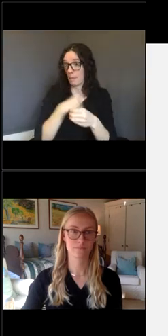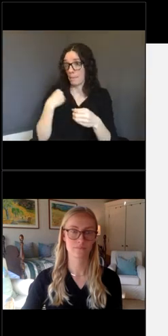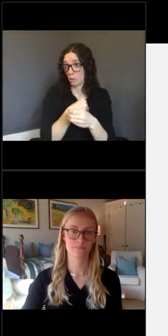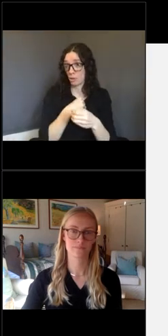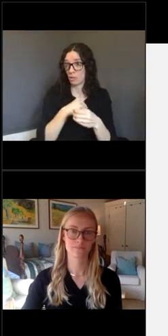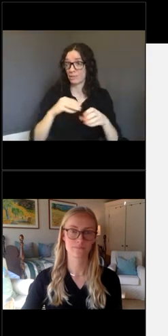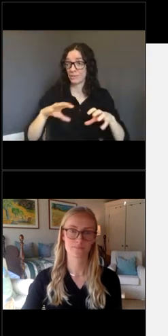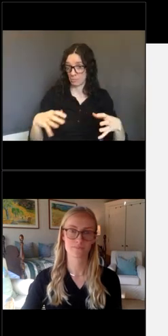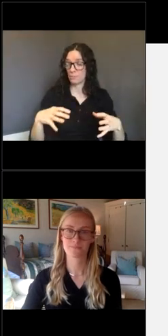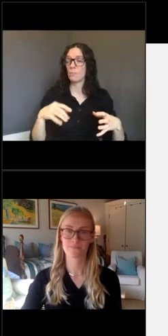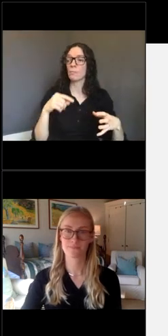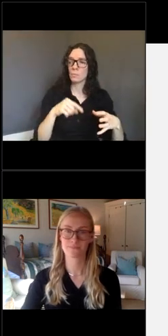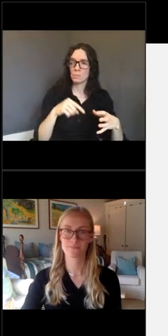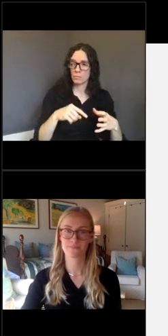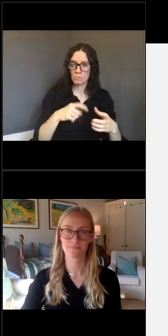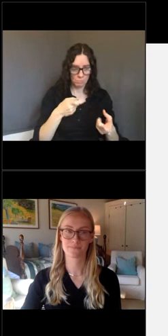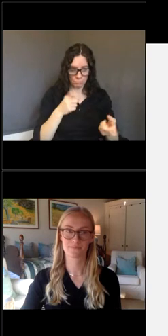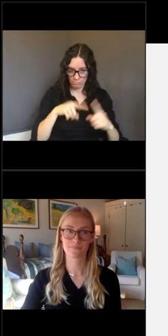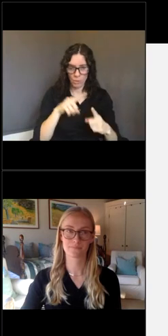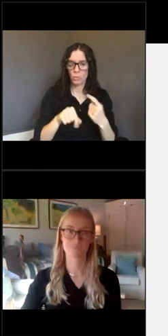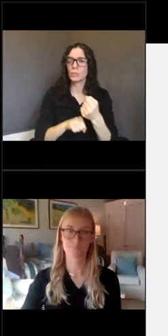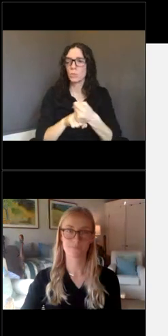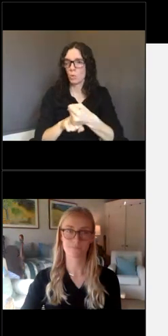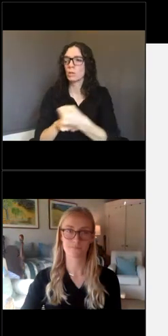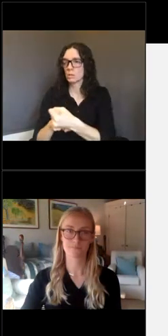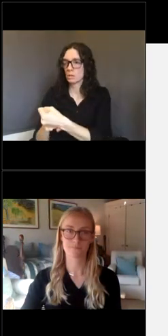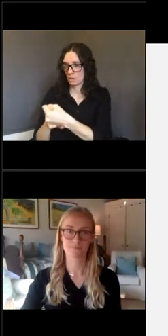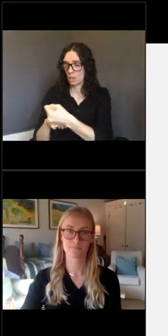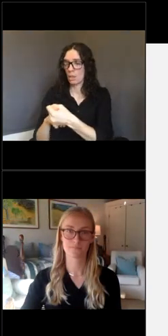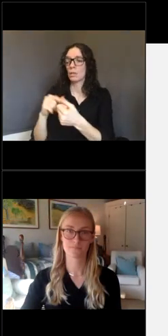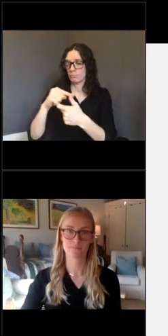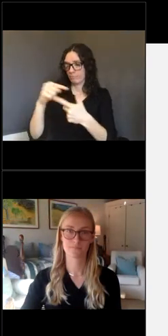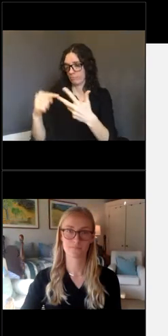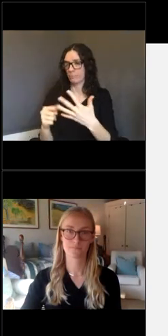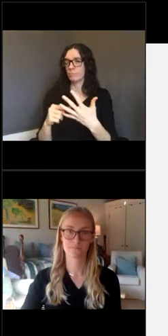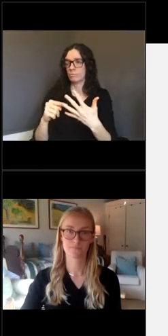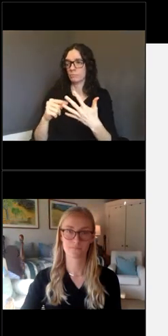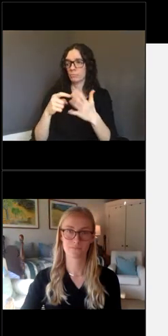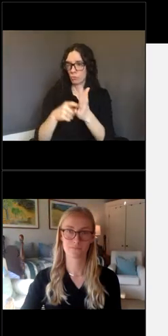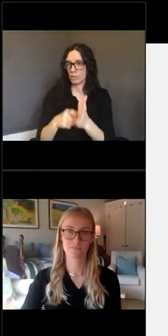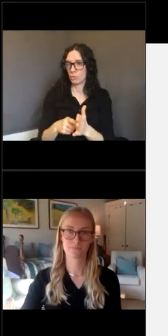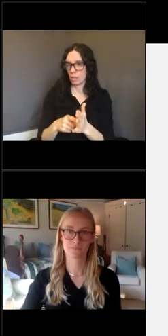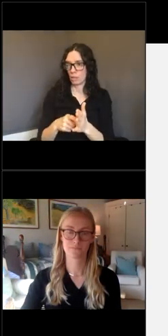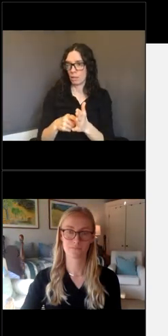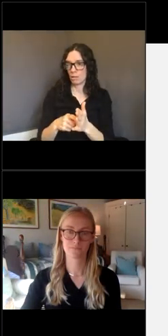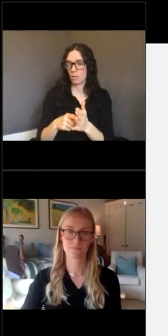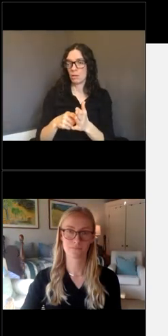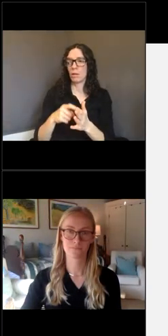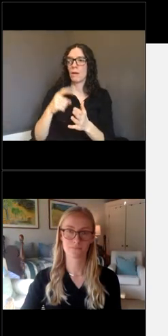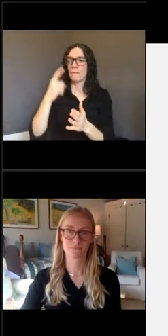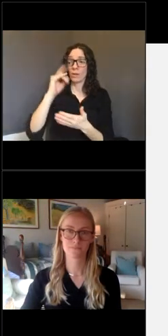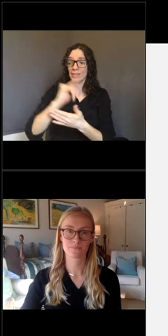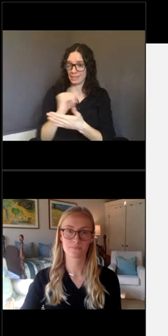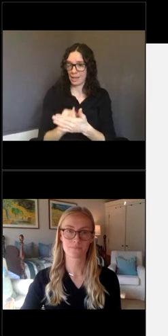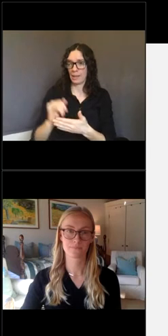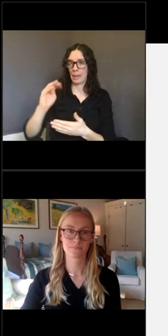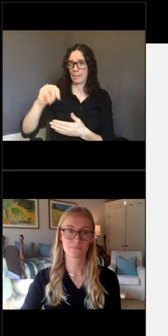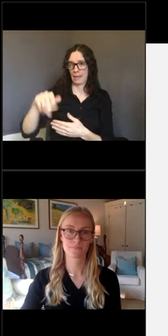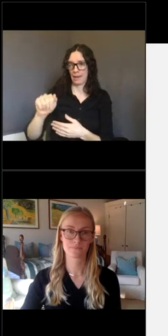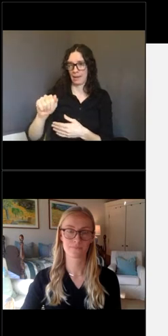endorsed several ecological criteria for designing marine protected areas. And this is a